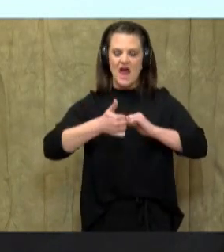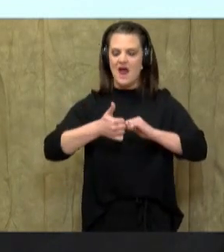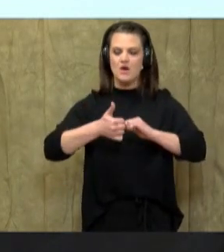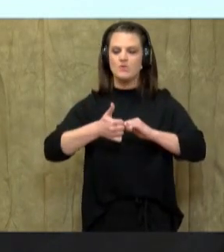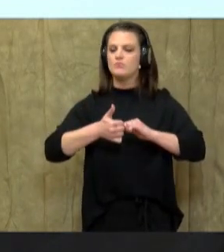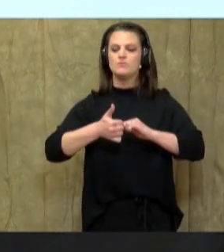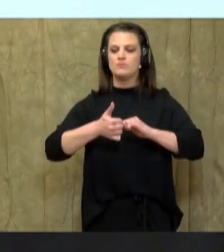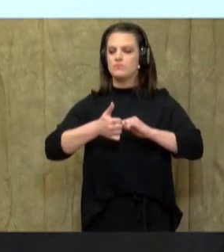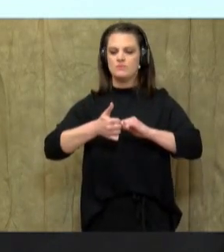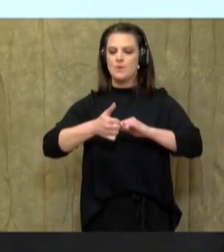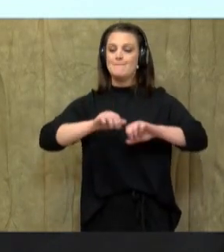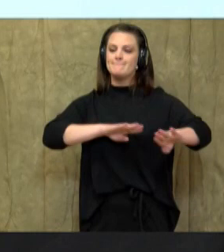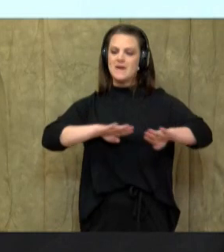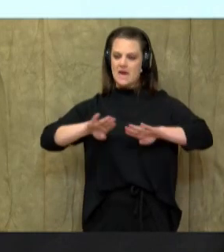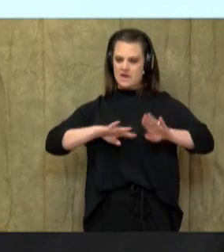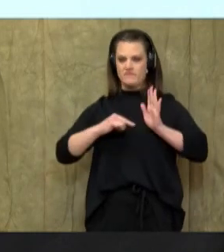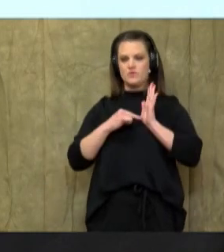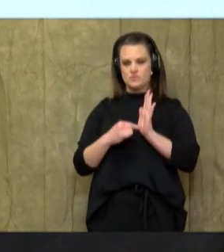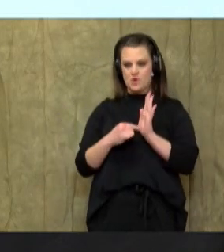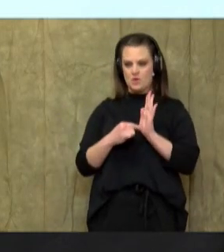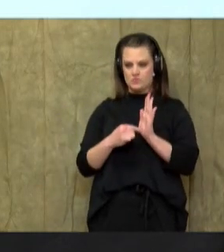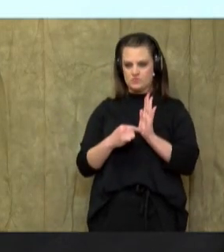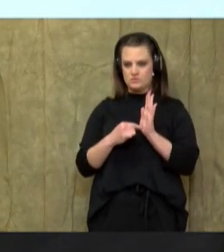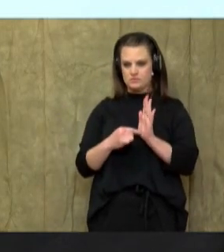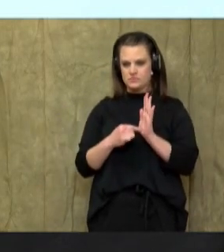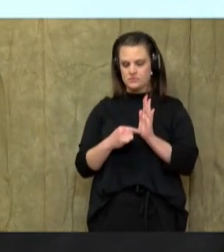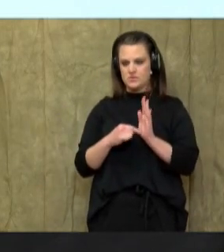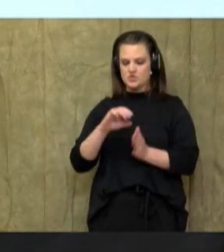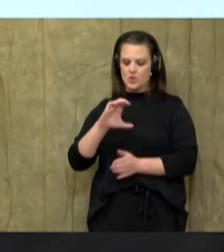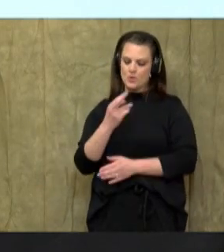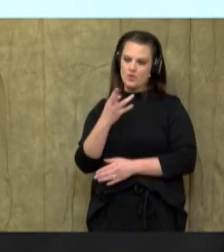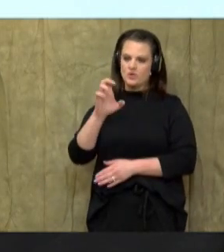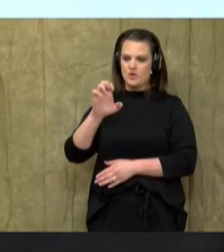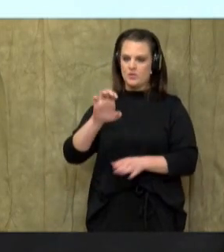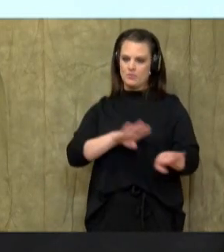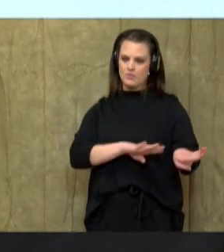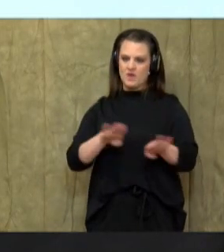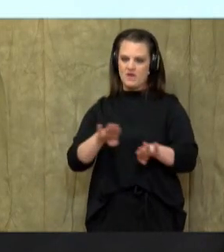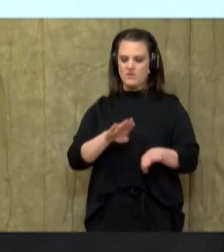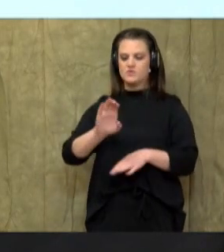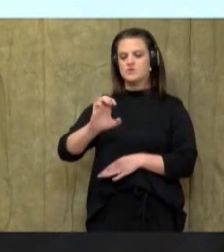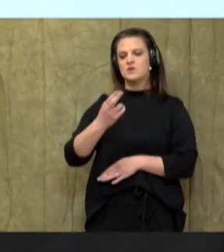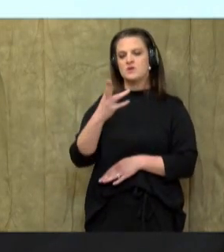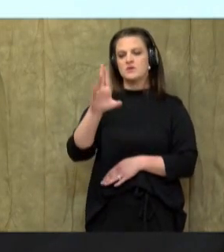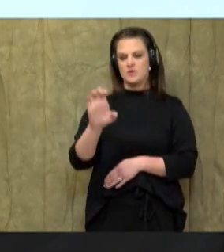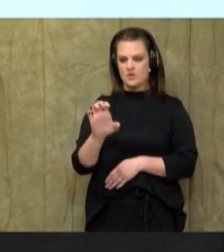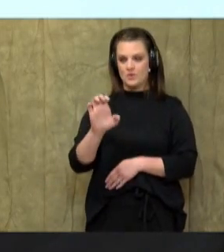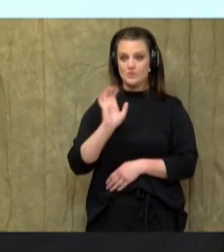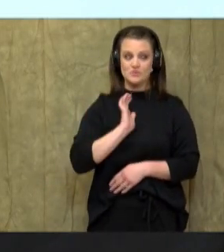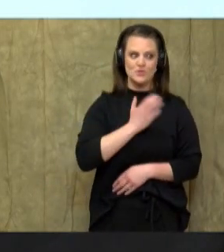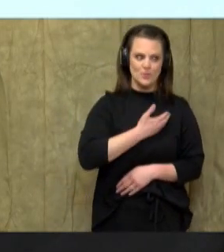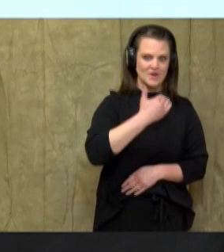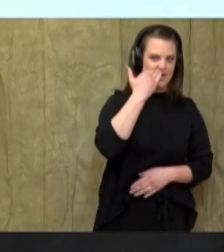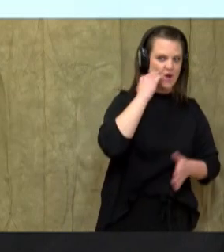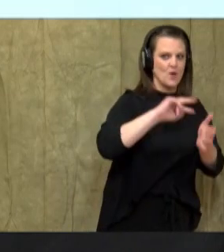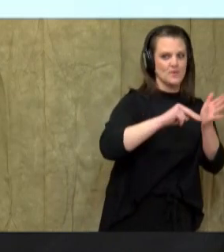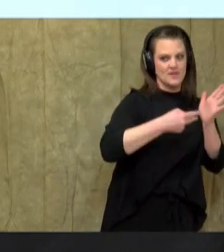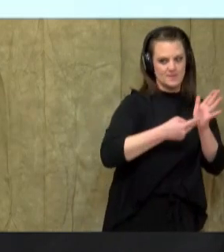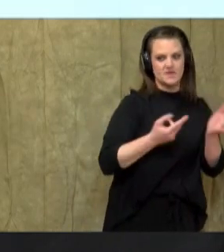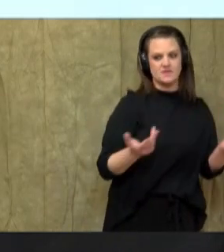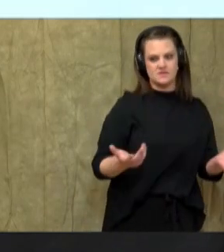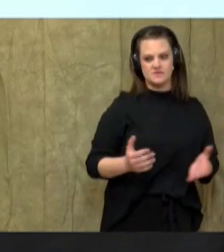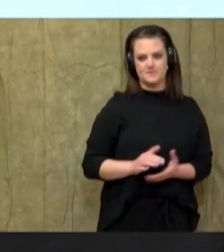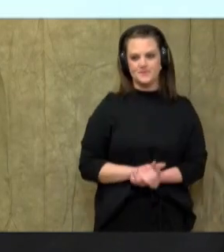behaved. But we know, because we're good readers, what that means. Also, boys and girls, this is a